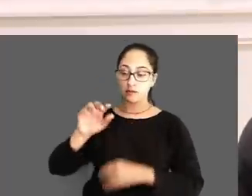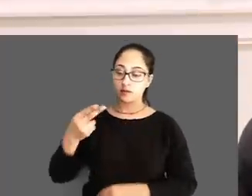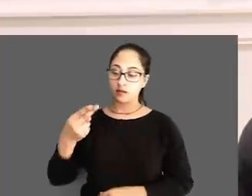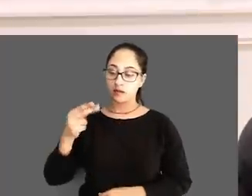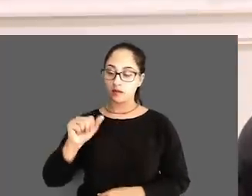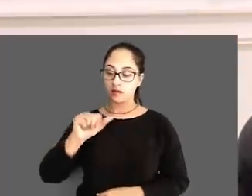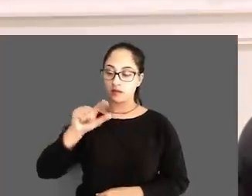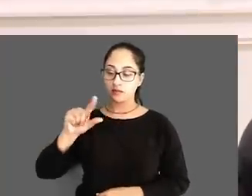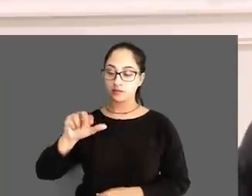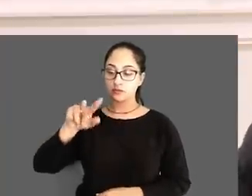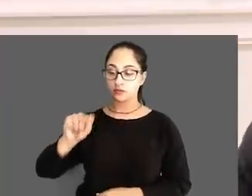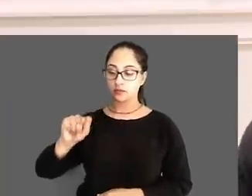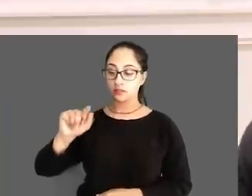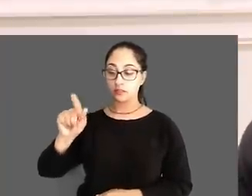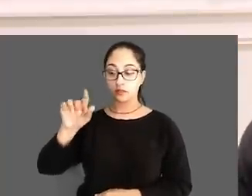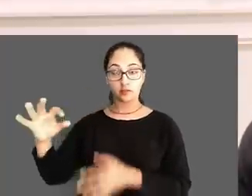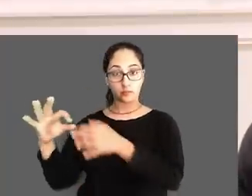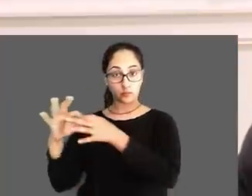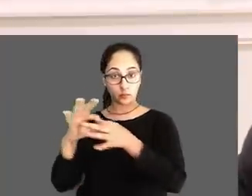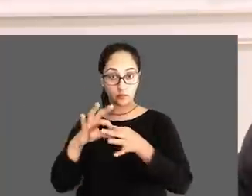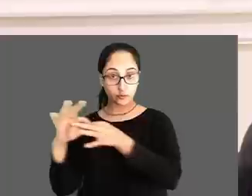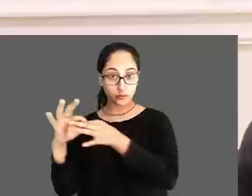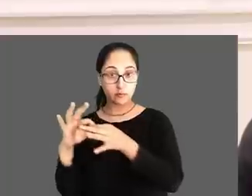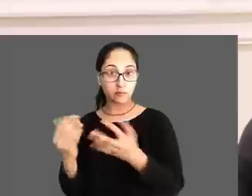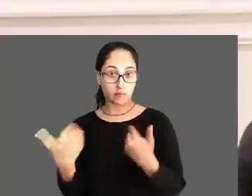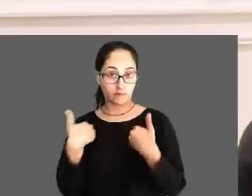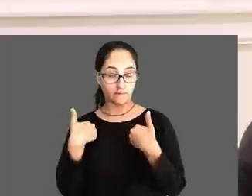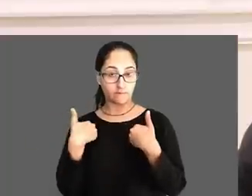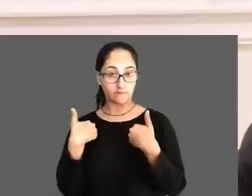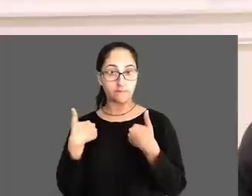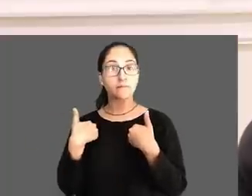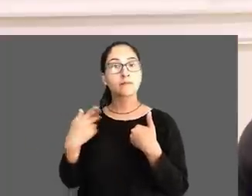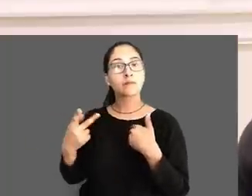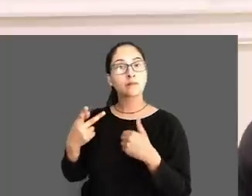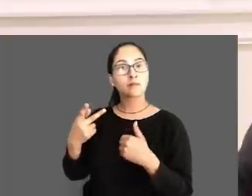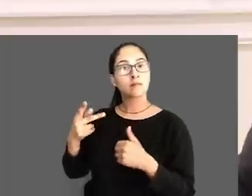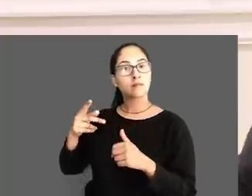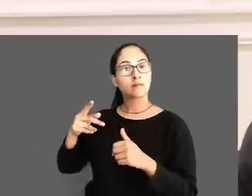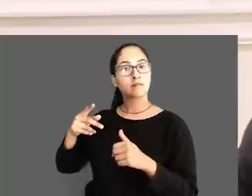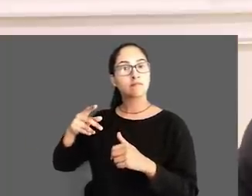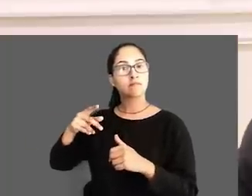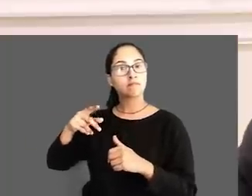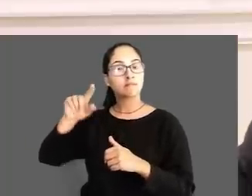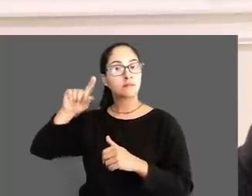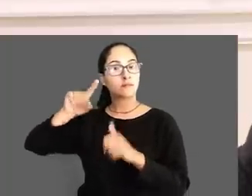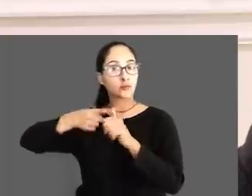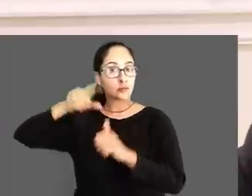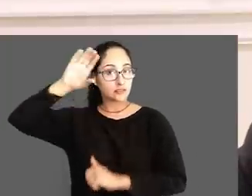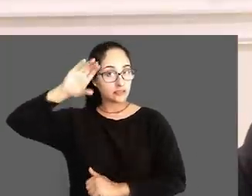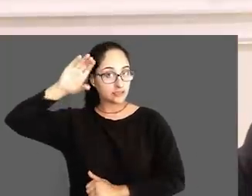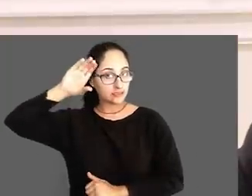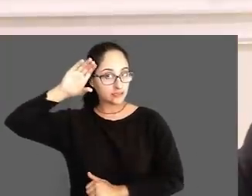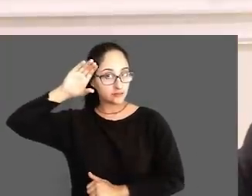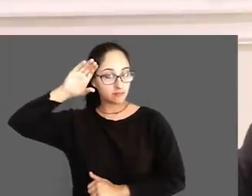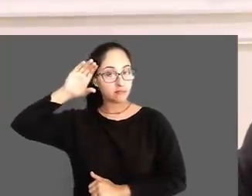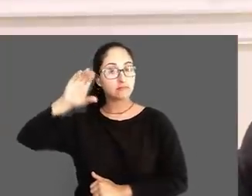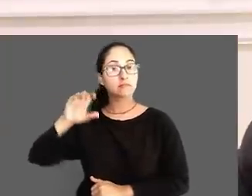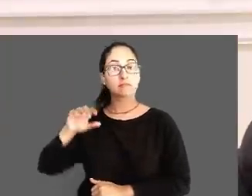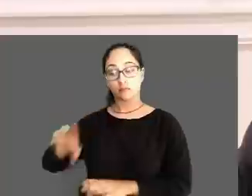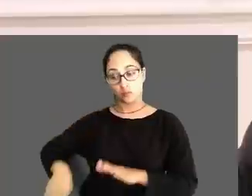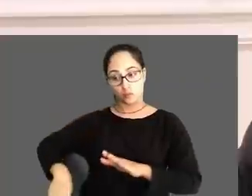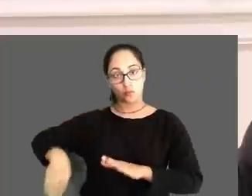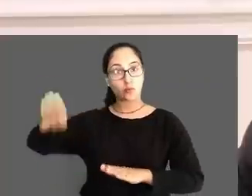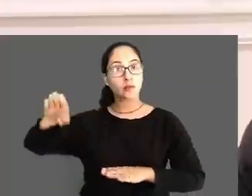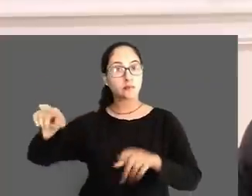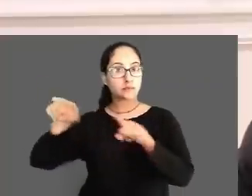Prophet. Hazrat Ali was the Prophet's first cousin. He grew up in the home of the Prophet.